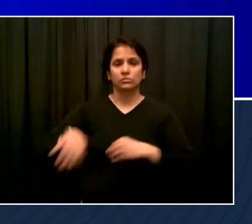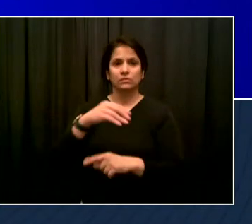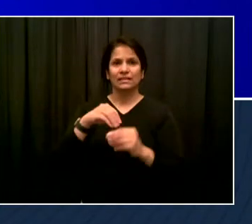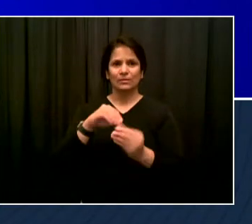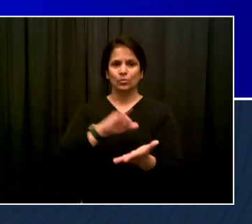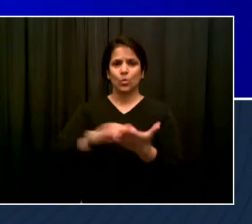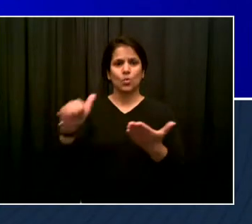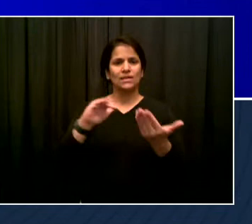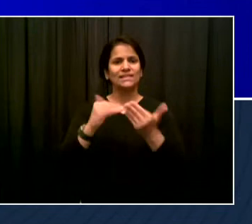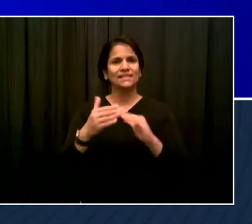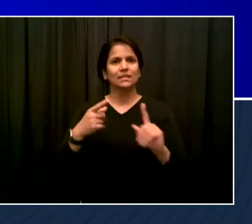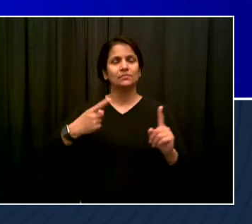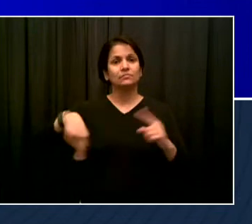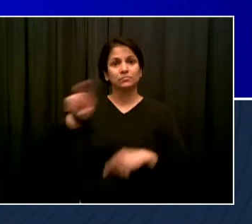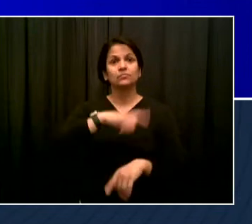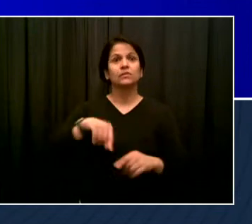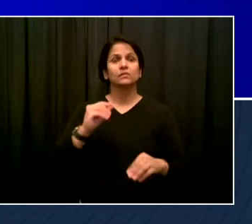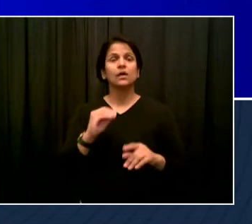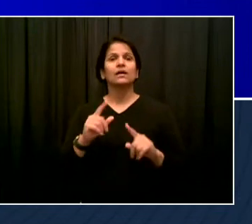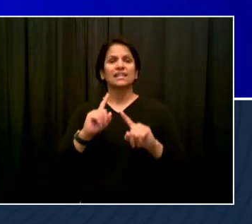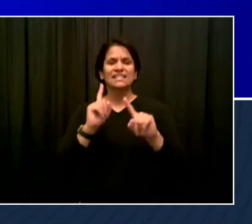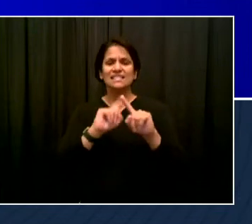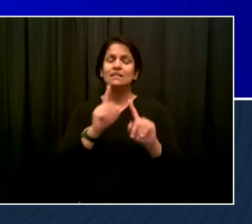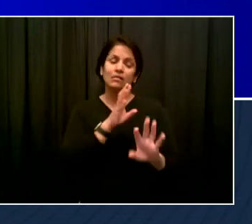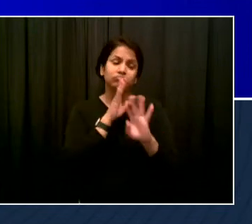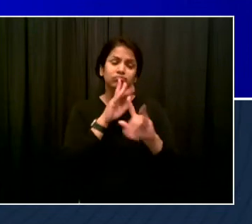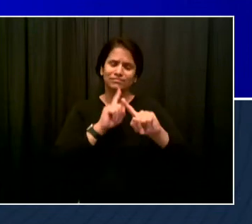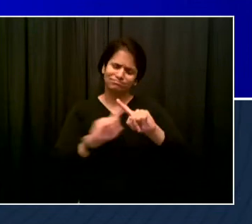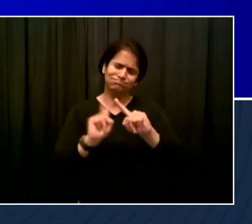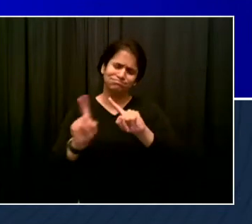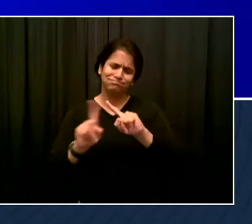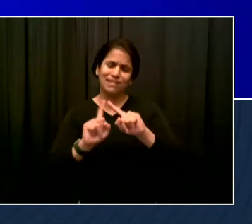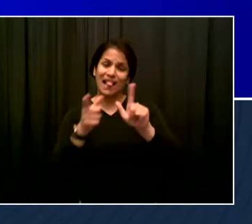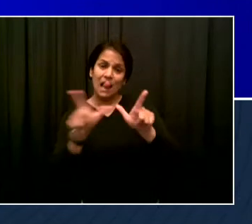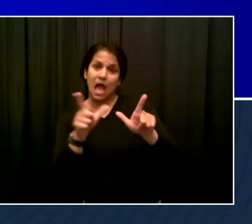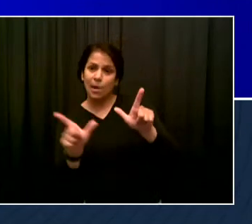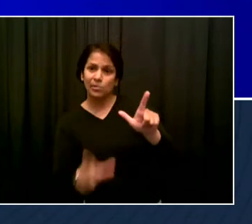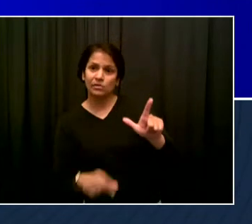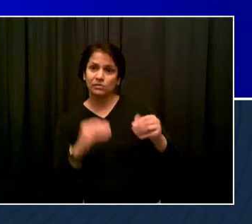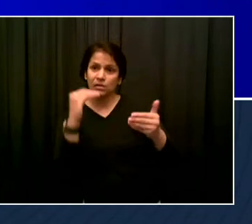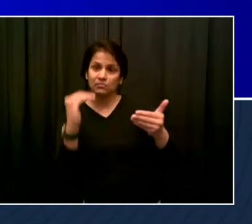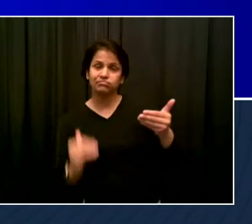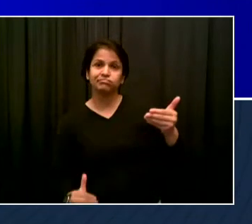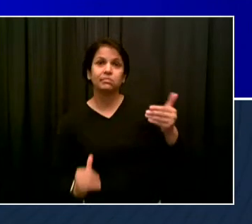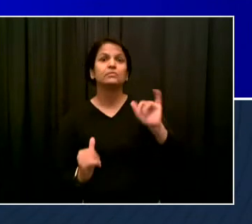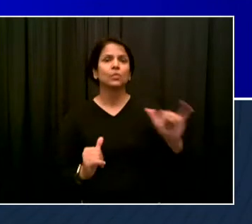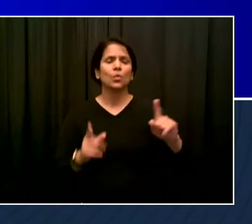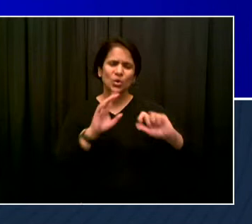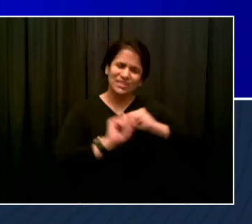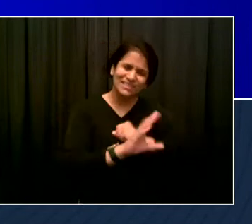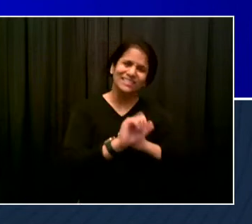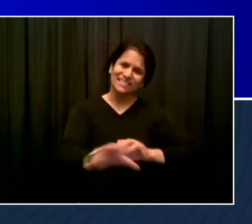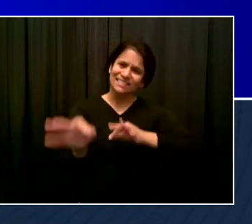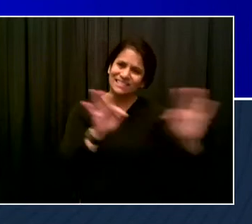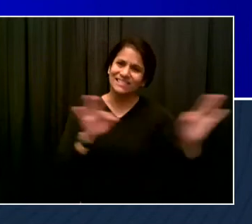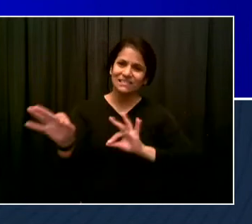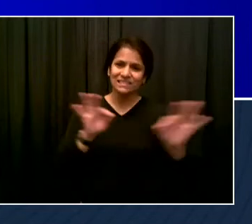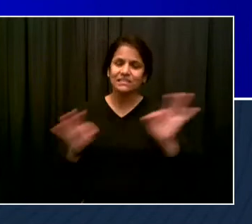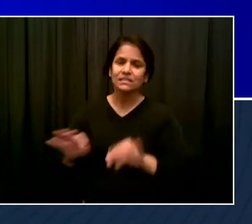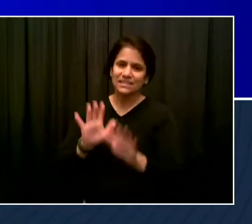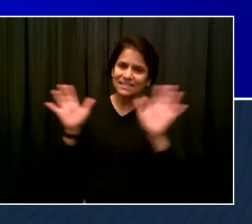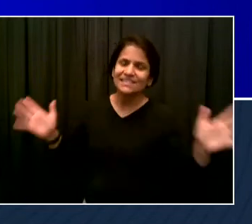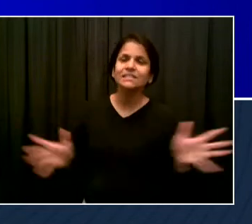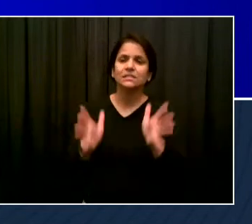want to educate all New Yorkers, and an intensive effort with community groups as well to reach people down to the